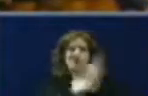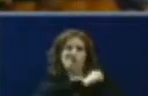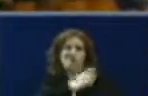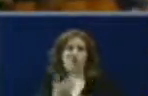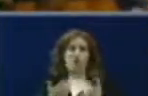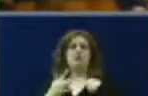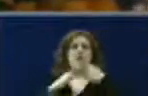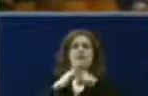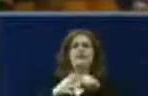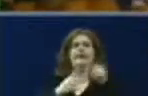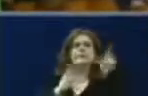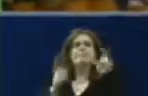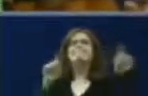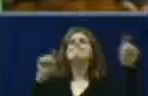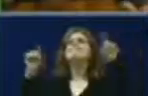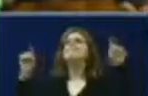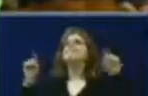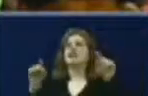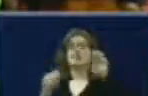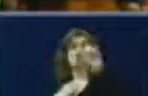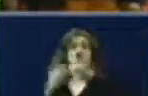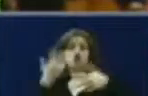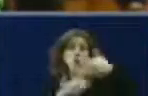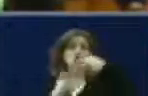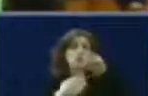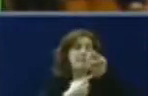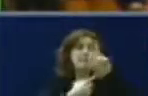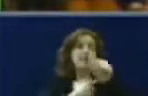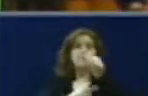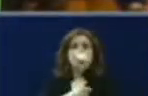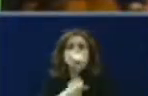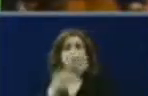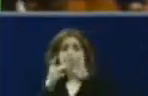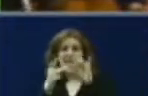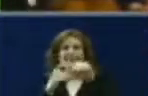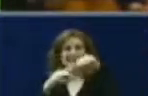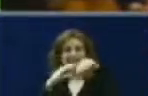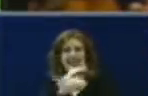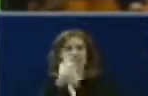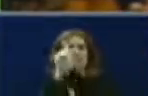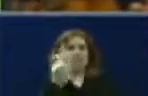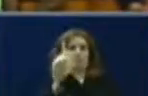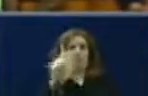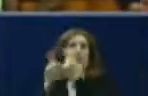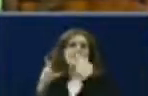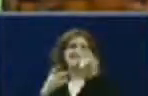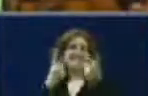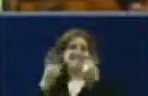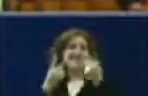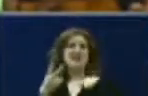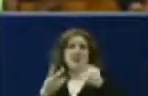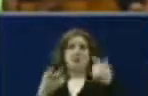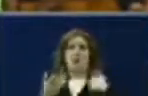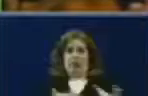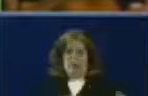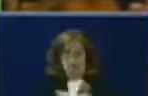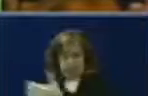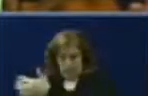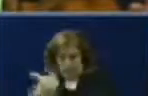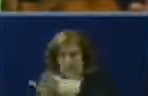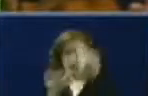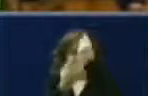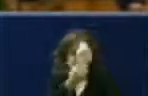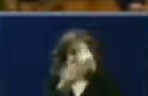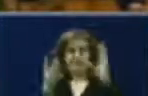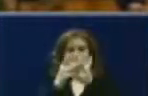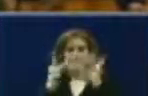started listening to feedback we get in social media, private messages, and in-person visits. We plan to research and vet this information into a concise message